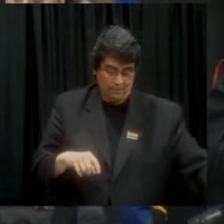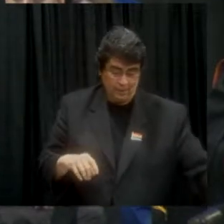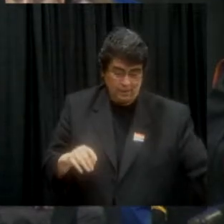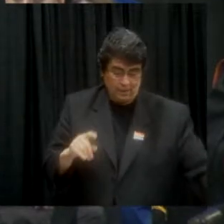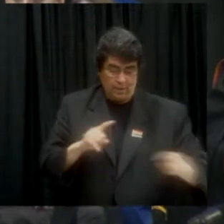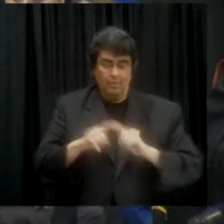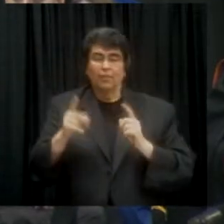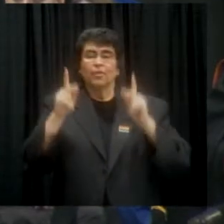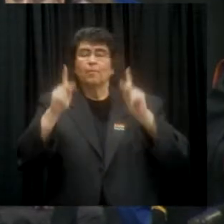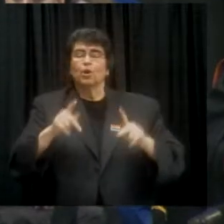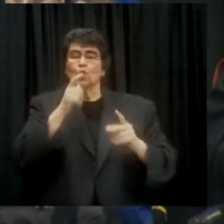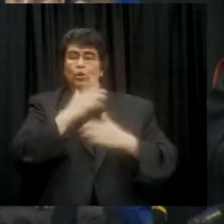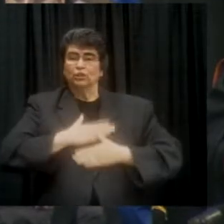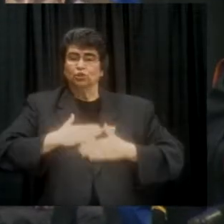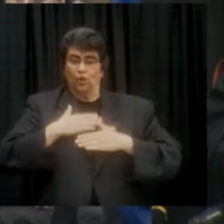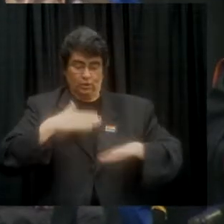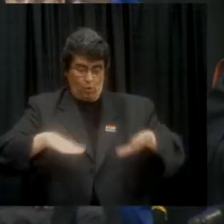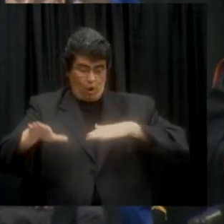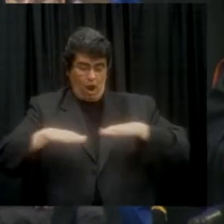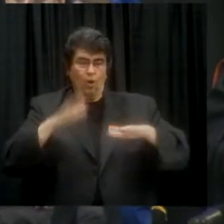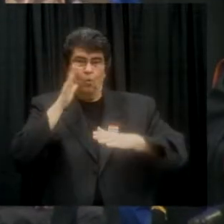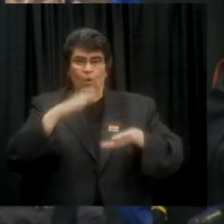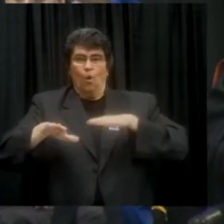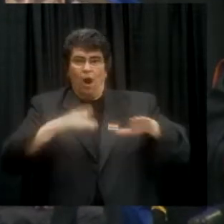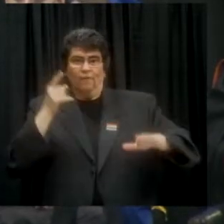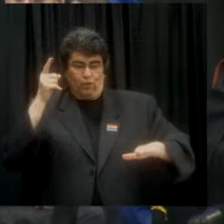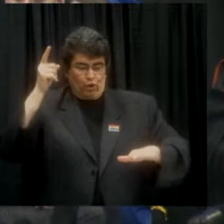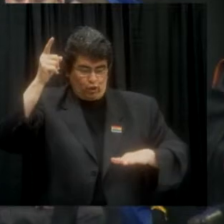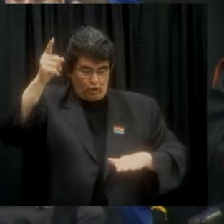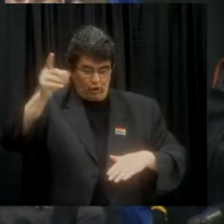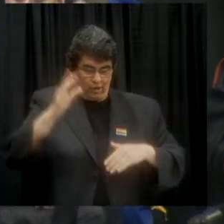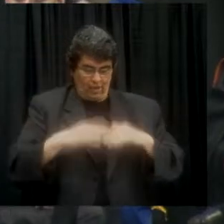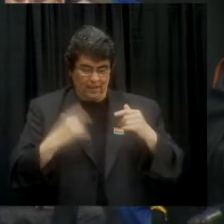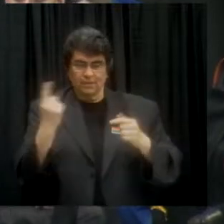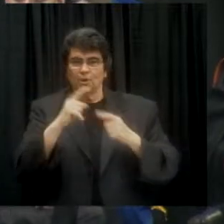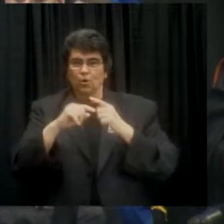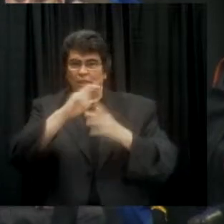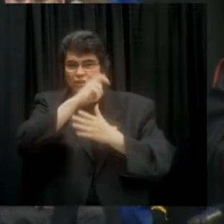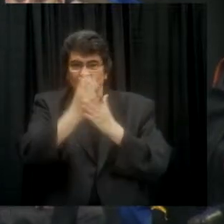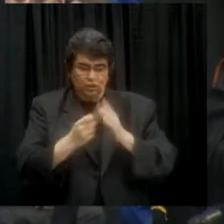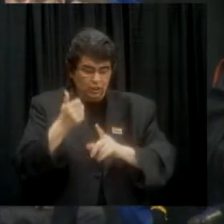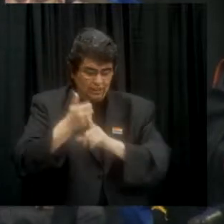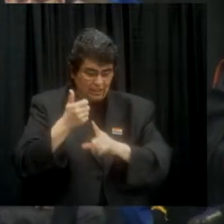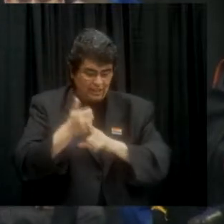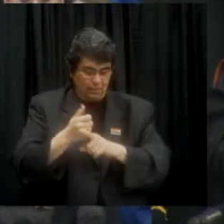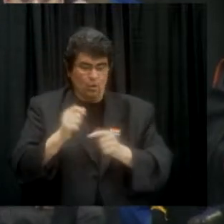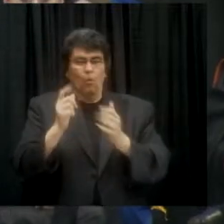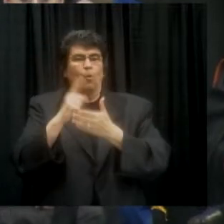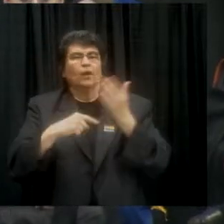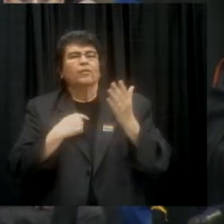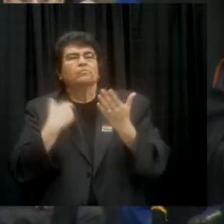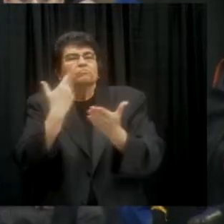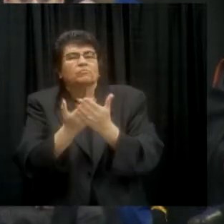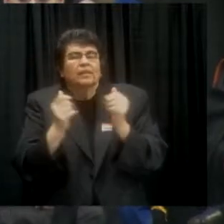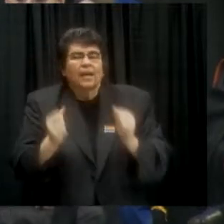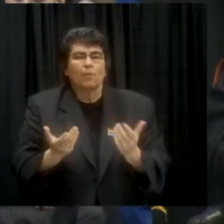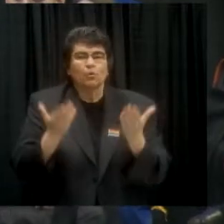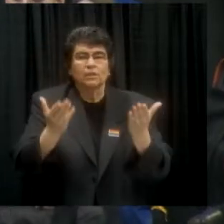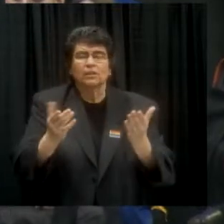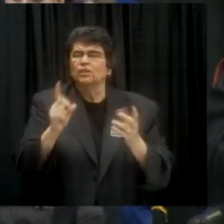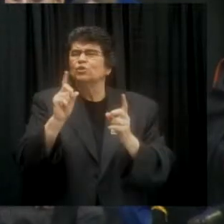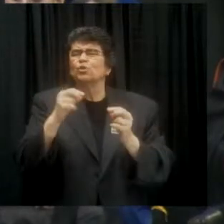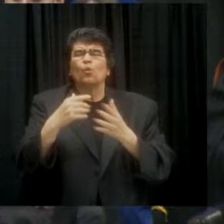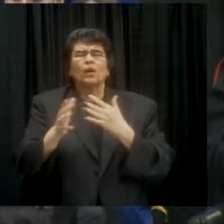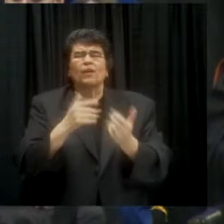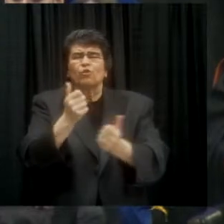who enjoys the walk will walk further than someone who indulges himself in what the destination can present. So do what you love,